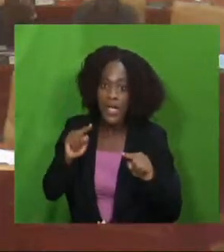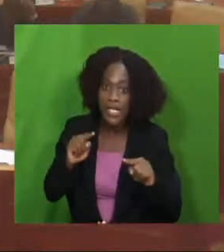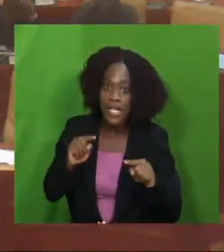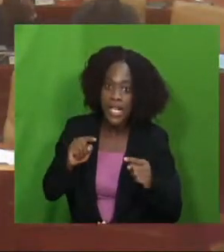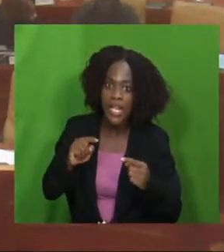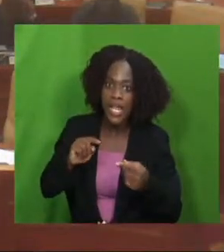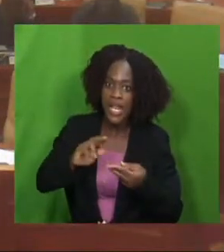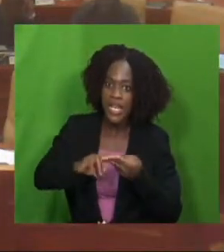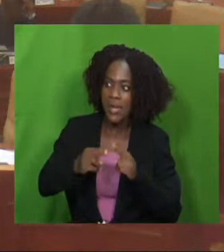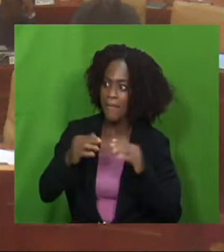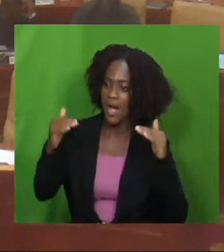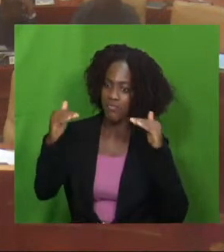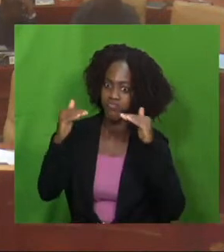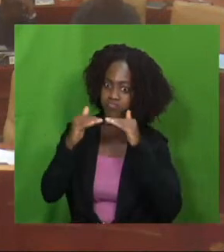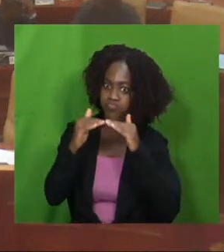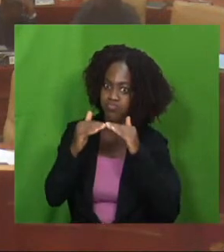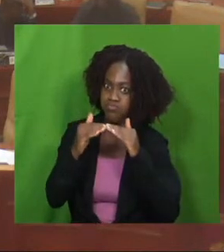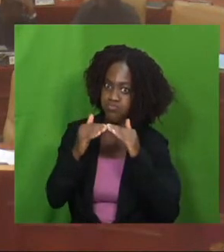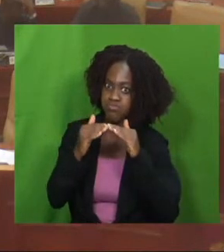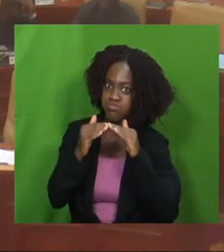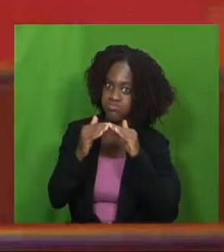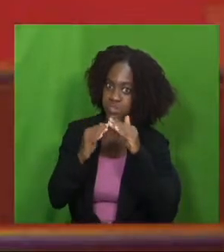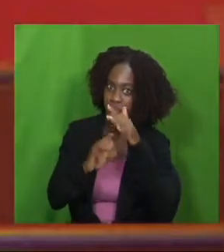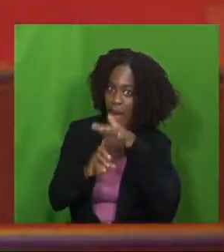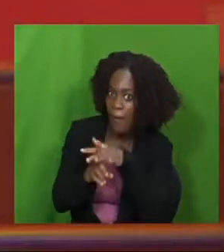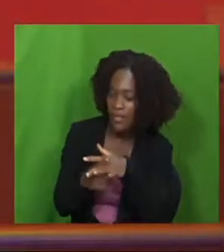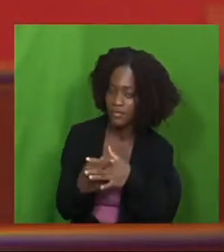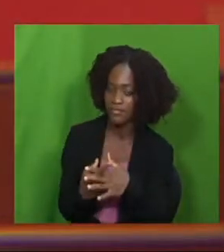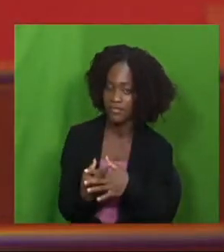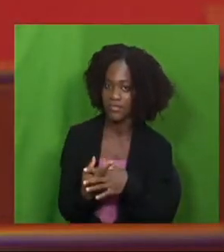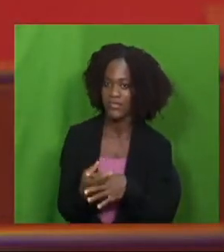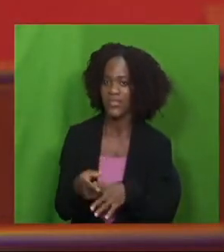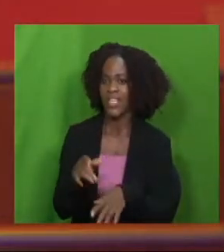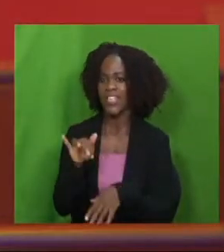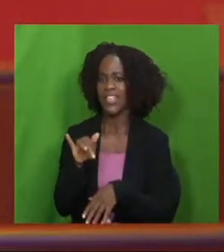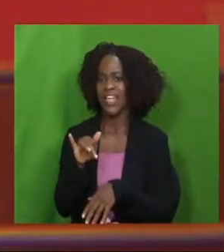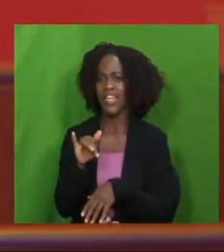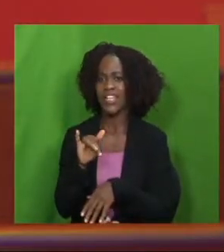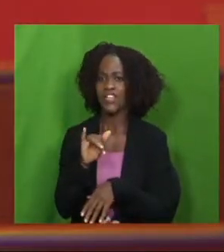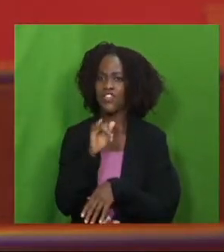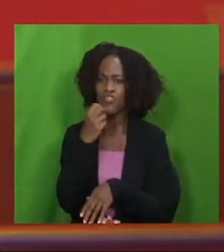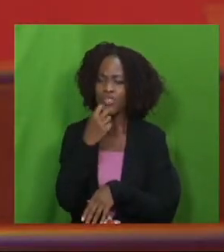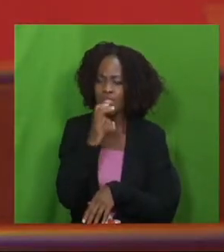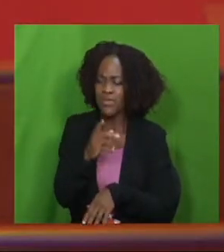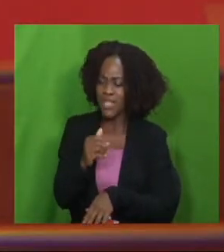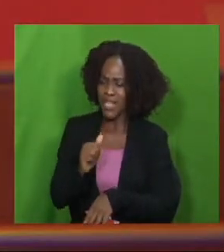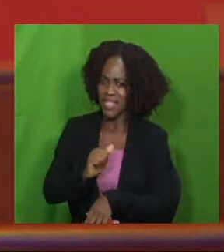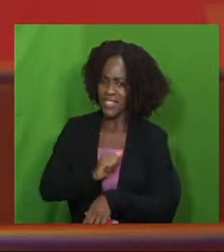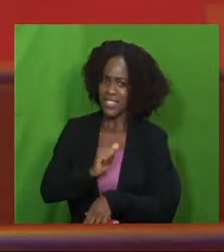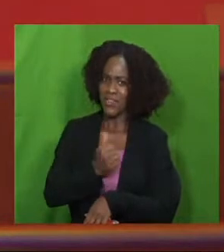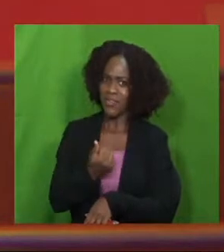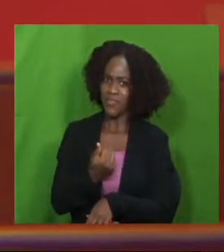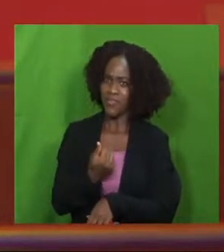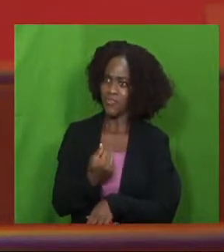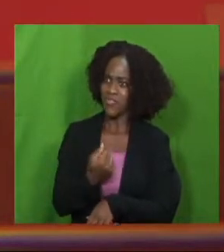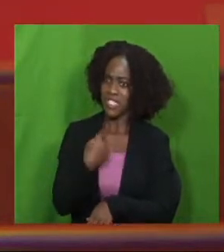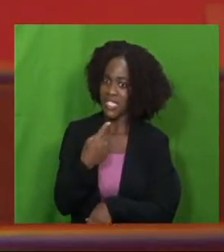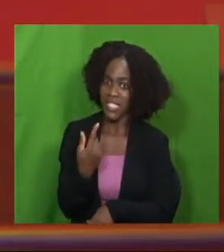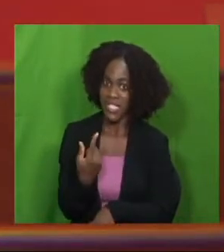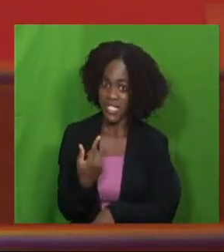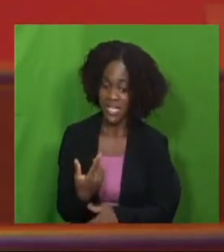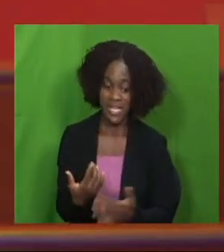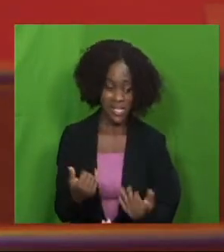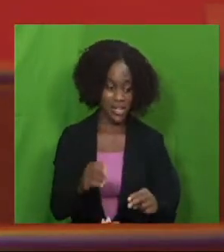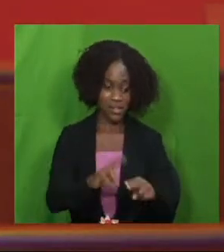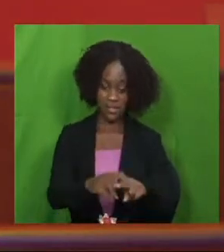raised, and the issue of quorum is usually not raised by the Speaker. As we sit now, I